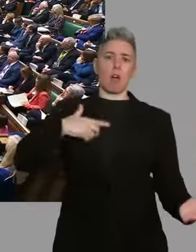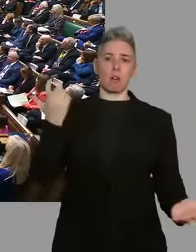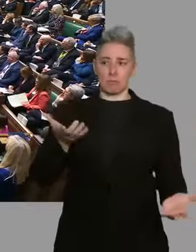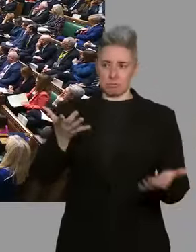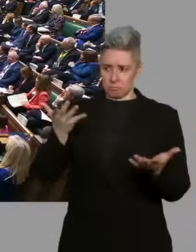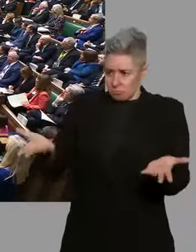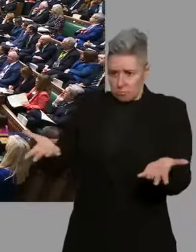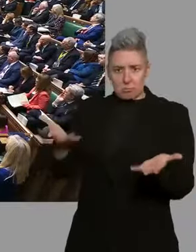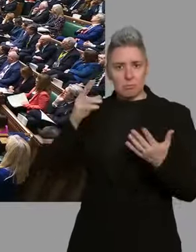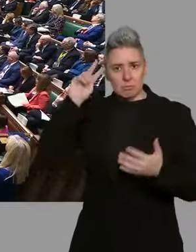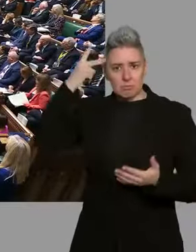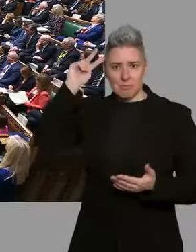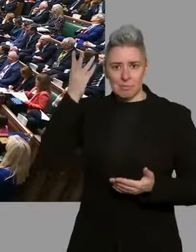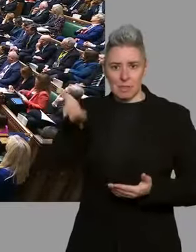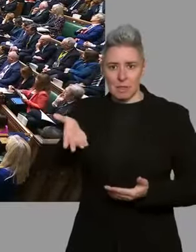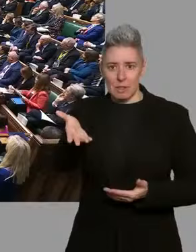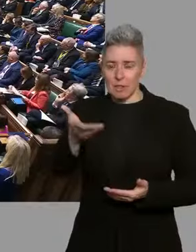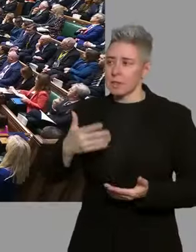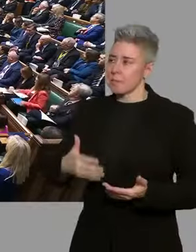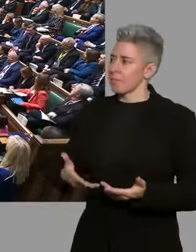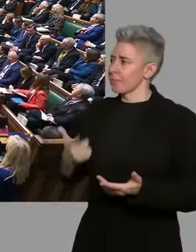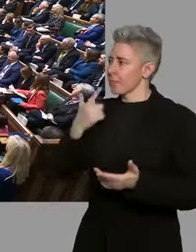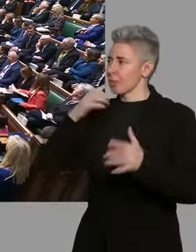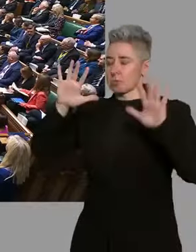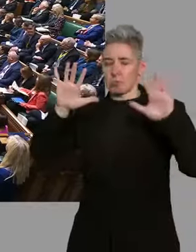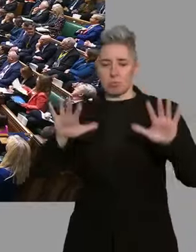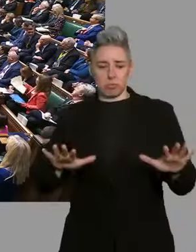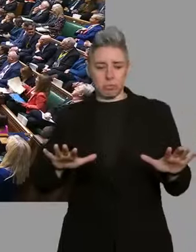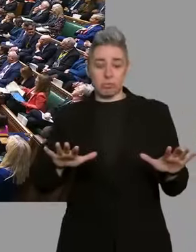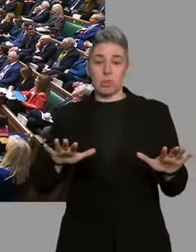I don't want to have to ring your mother. Prime Minister.